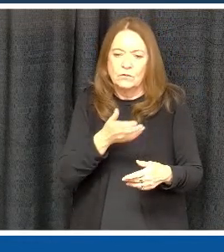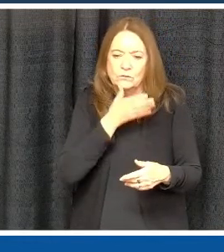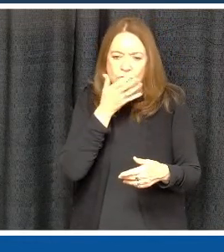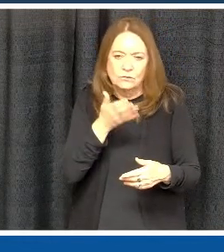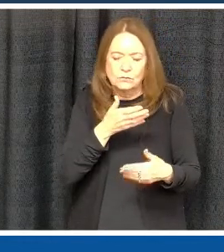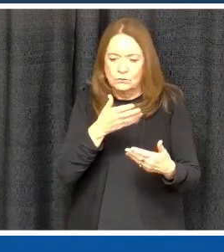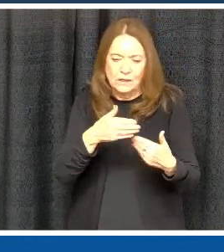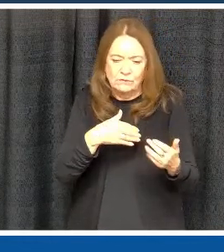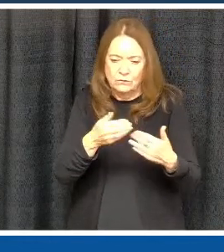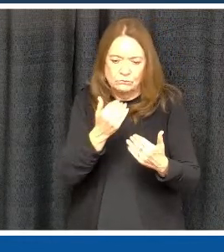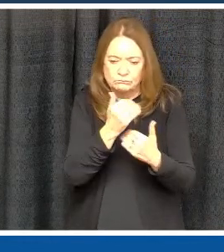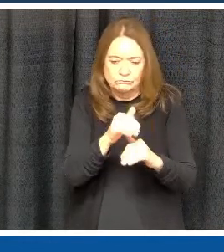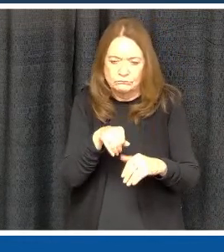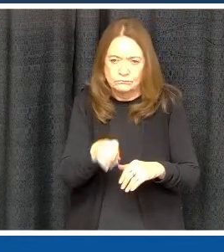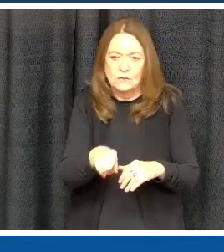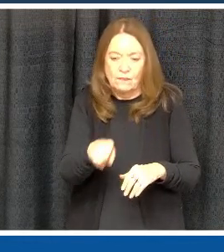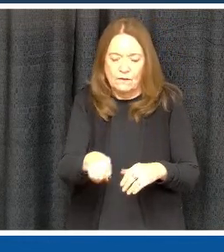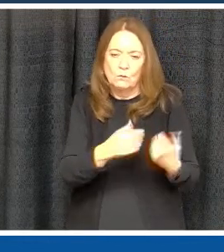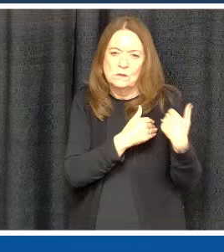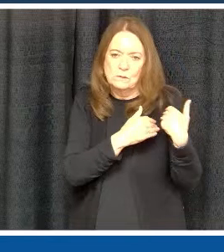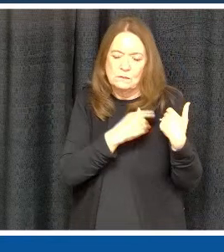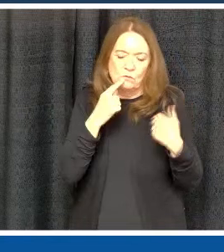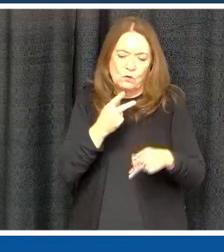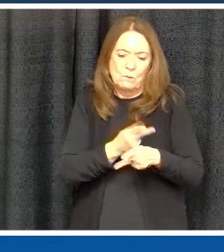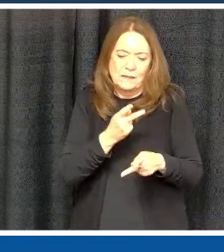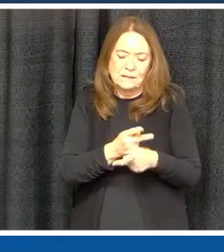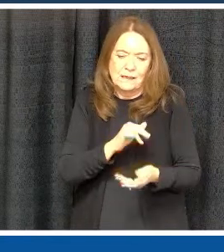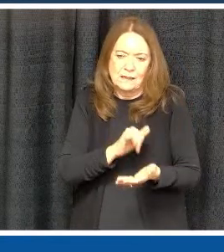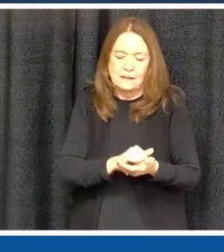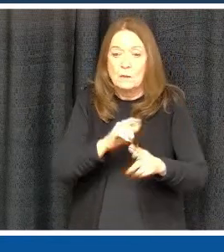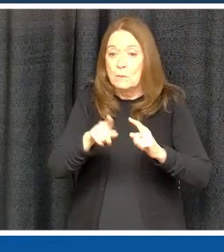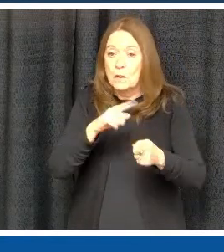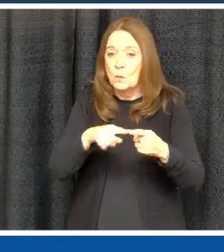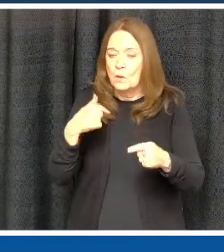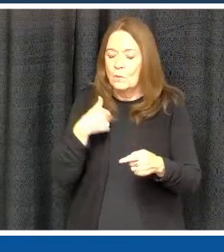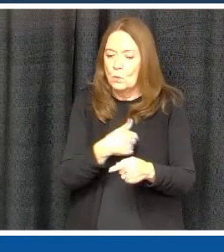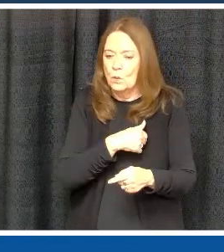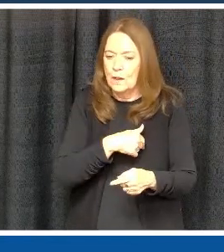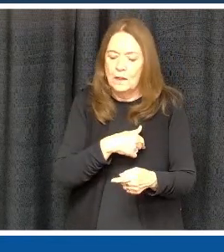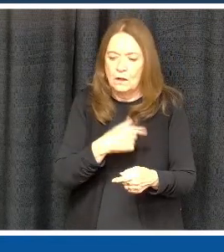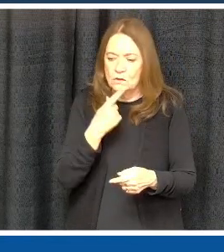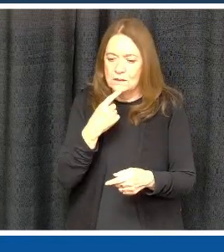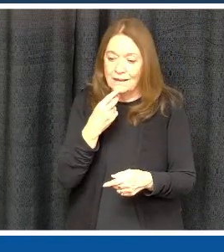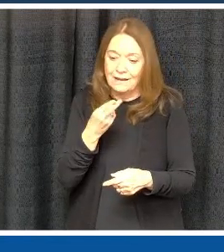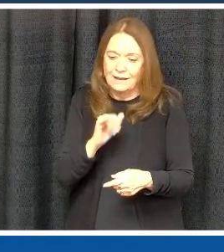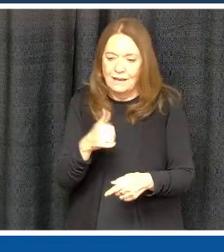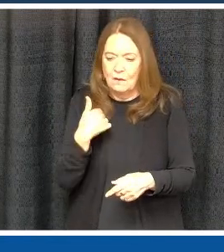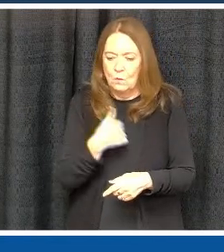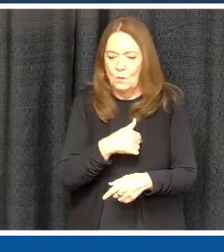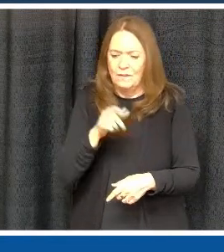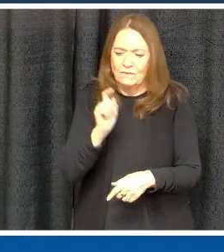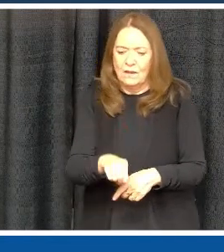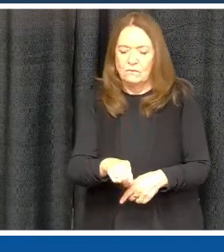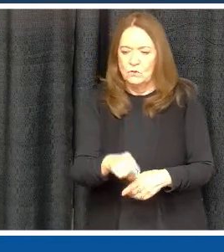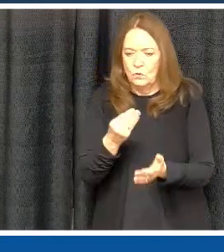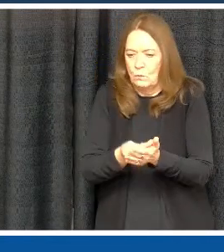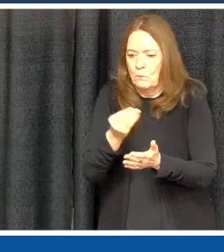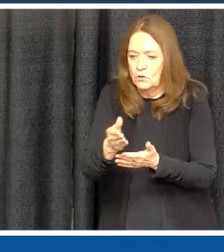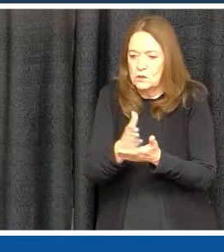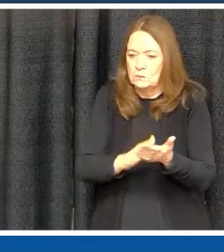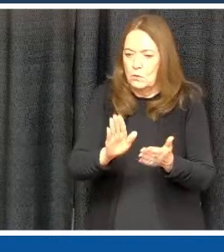strip is there, they're going to be responsible for maintaining that. But when we're coming through and saying, hey, we've got to purchase part